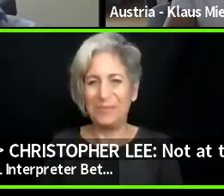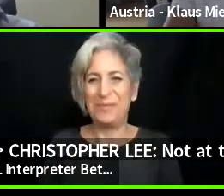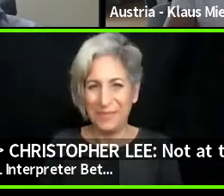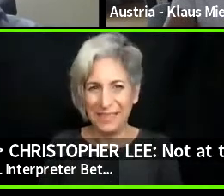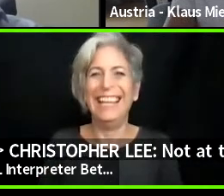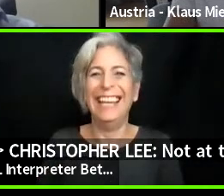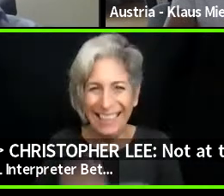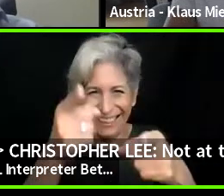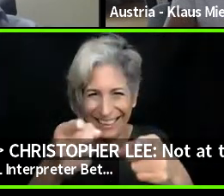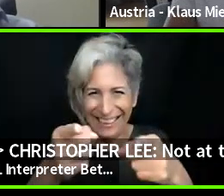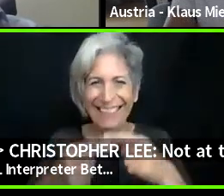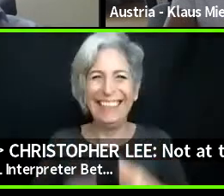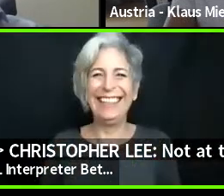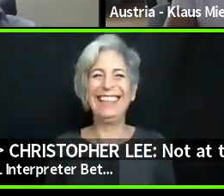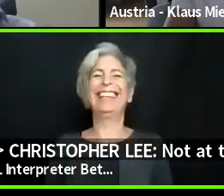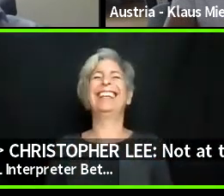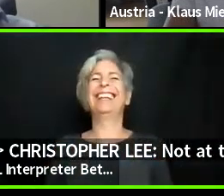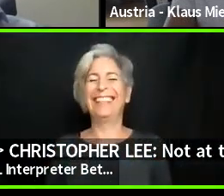would go crazy.